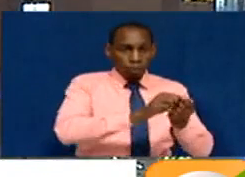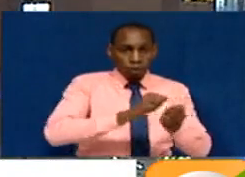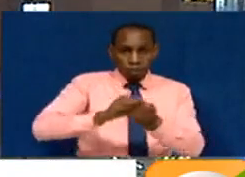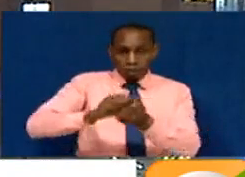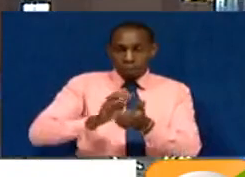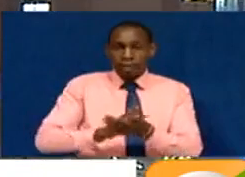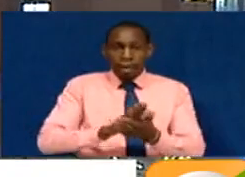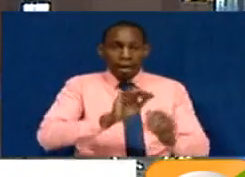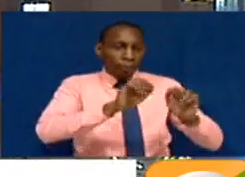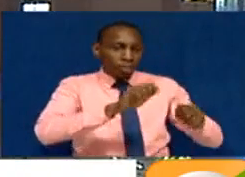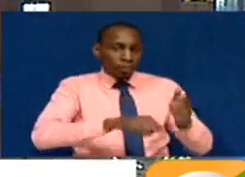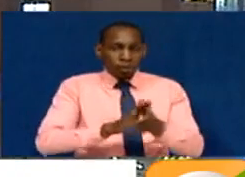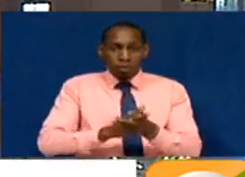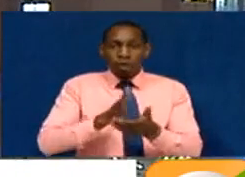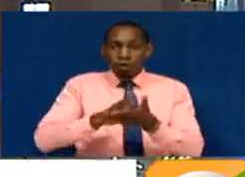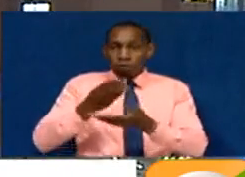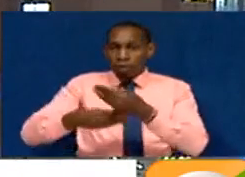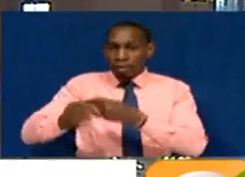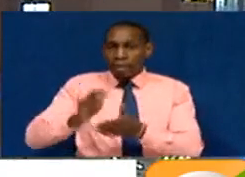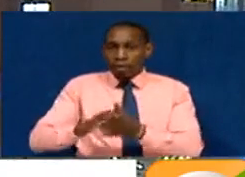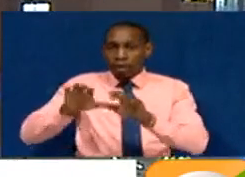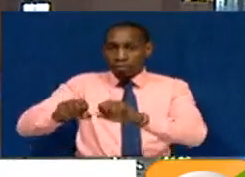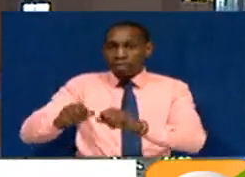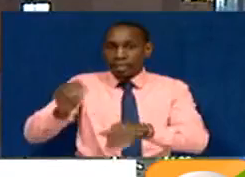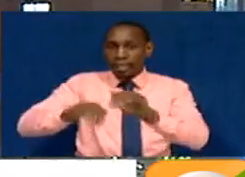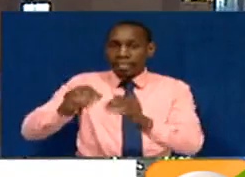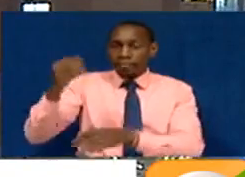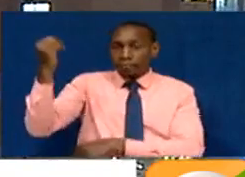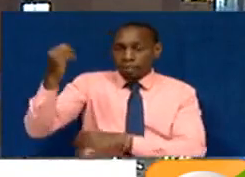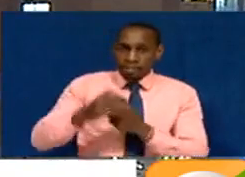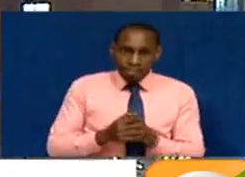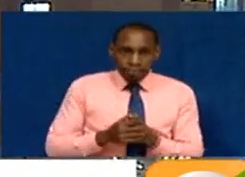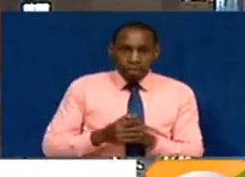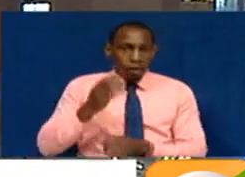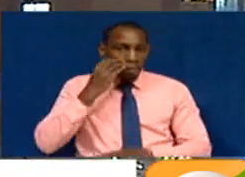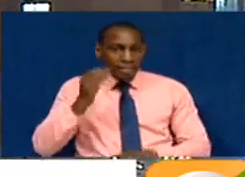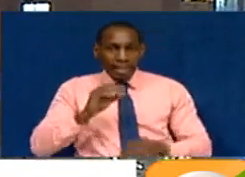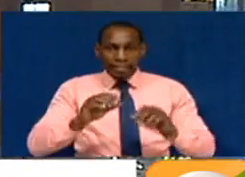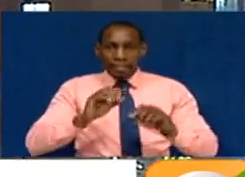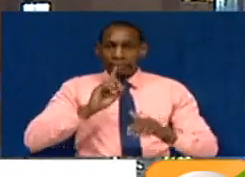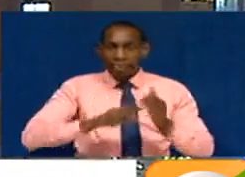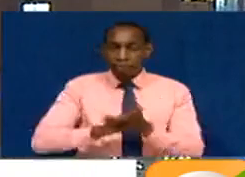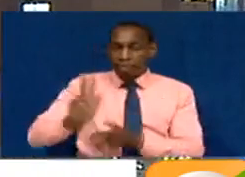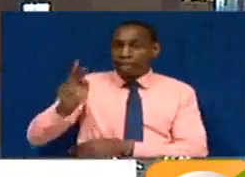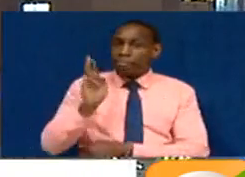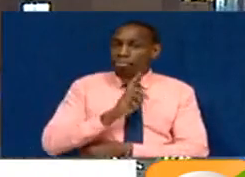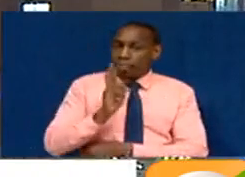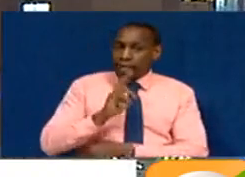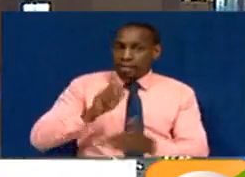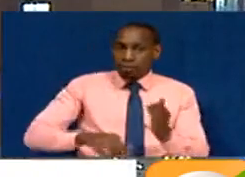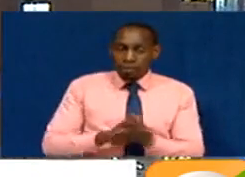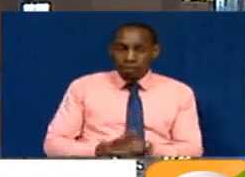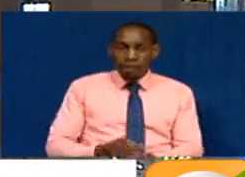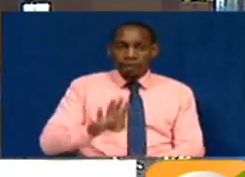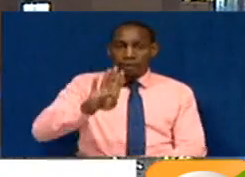wash-wash, are on the verge of literally buying their way into elective politics. Matiangi says that Kenya is at risk of having at